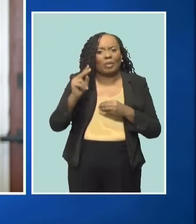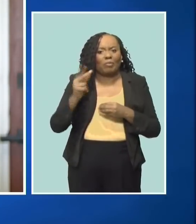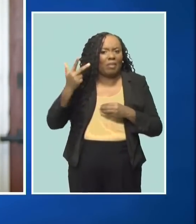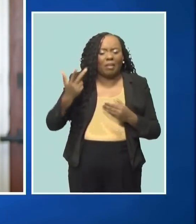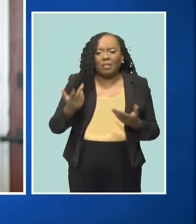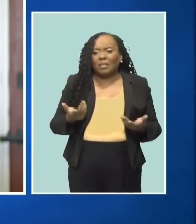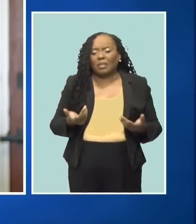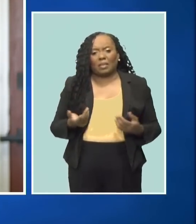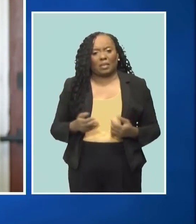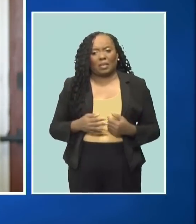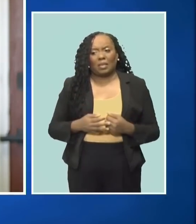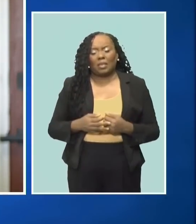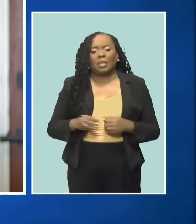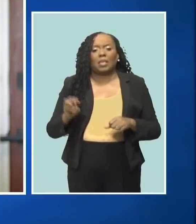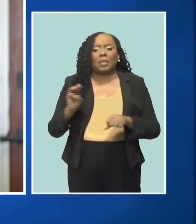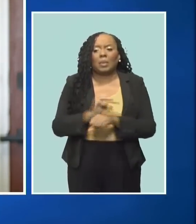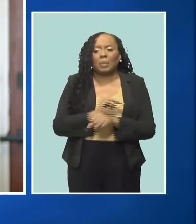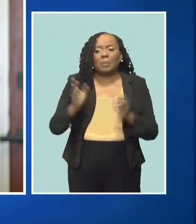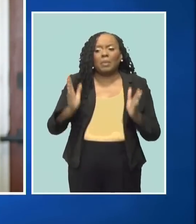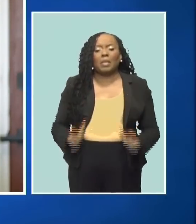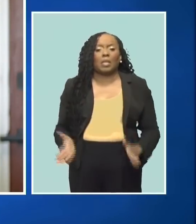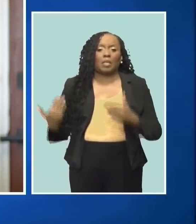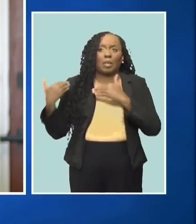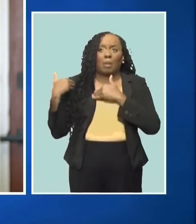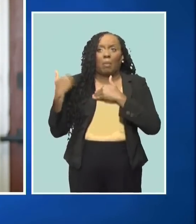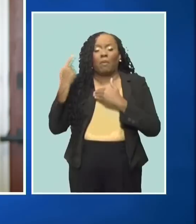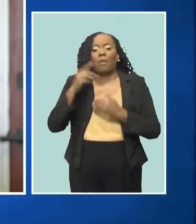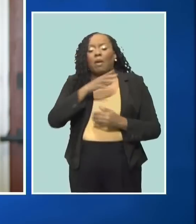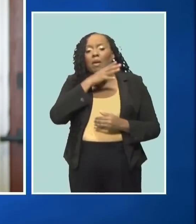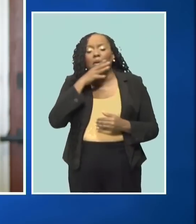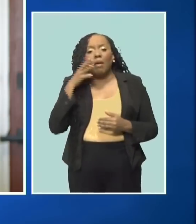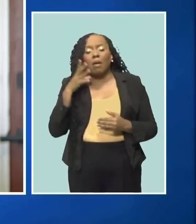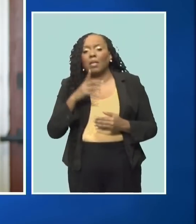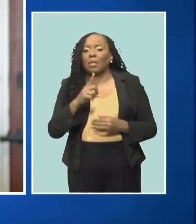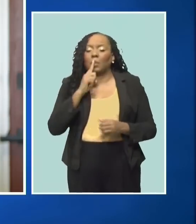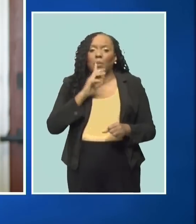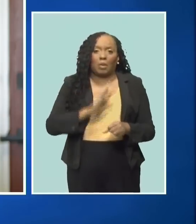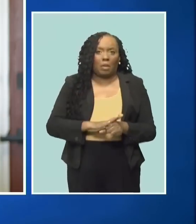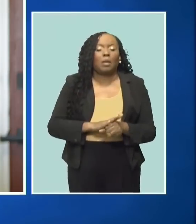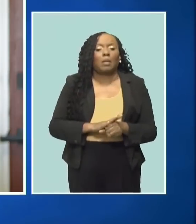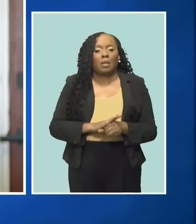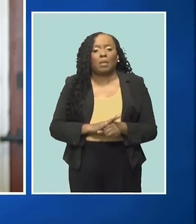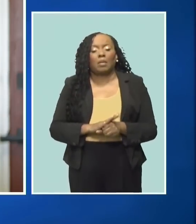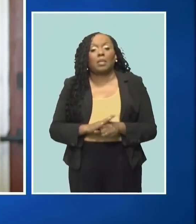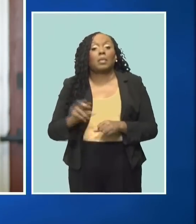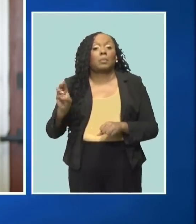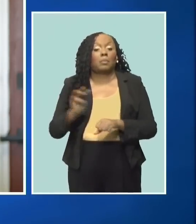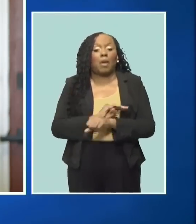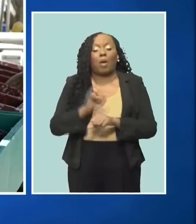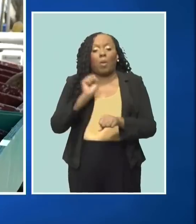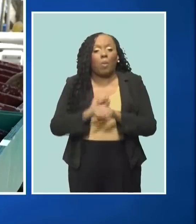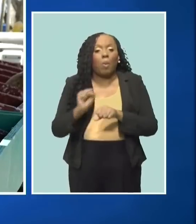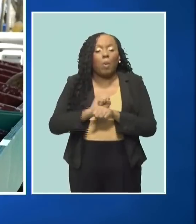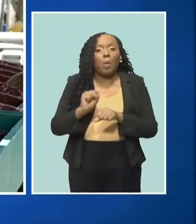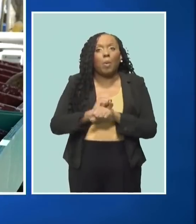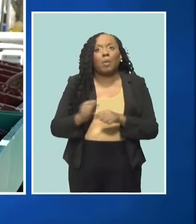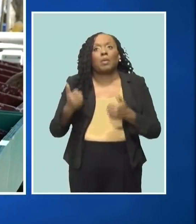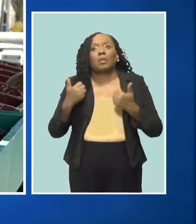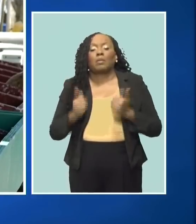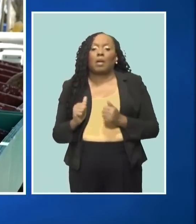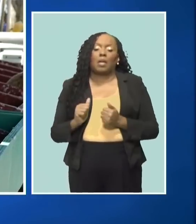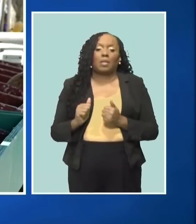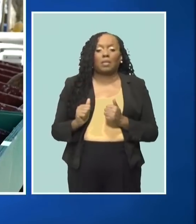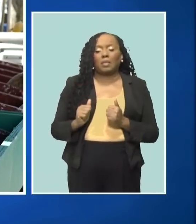of Agriculture, Food and Nutritional Security Indar Weir has given the assurance that the ministry is working to alleviate the